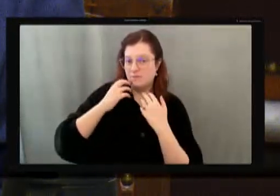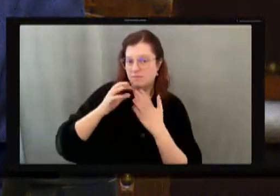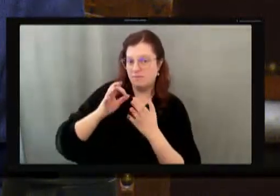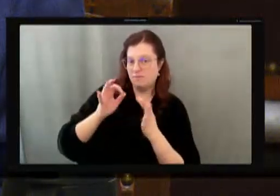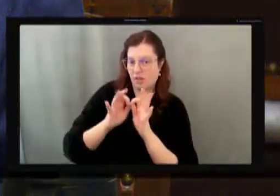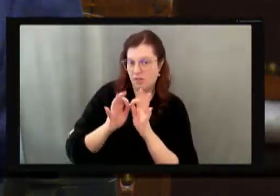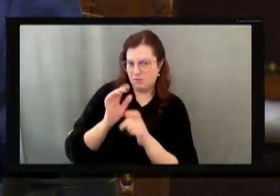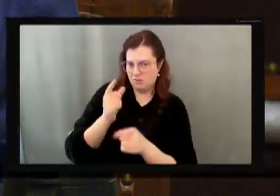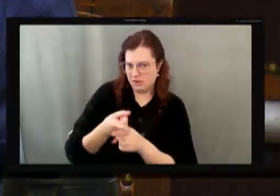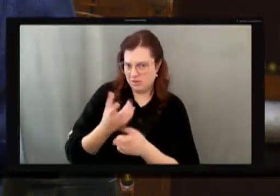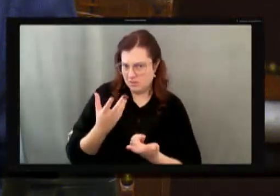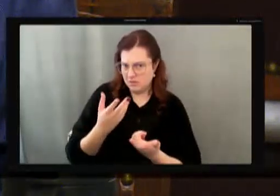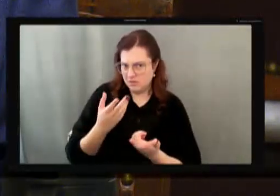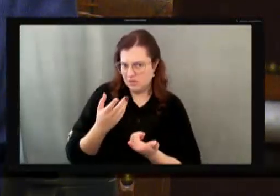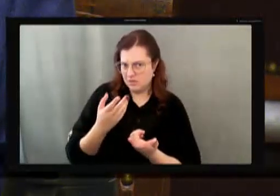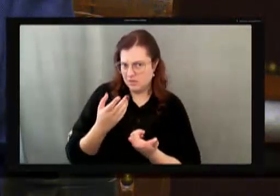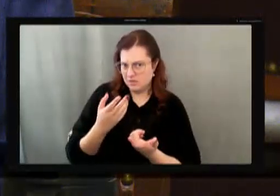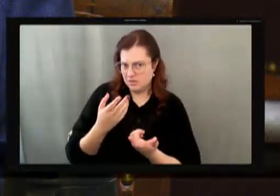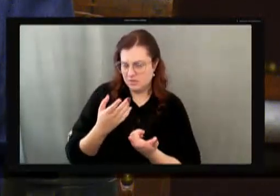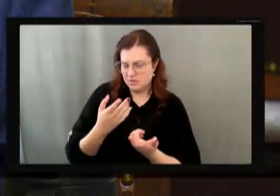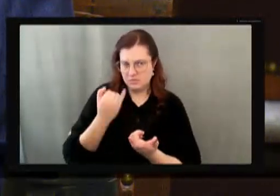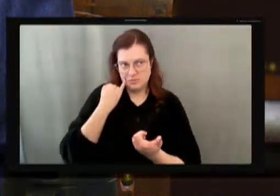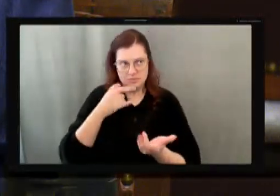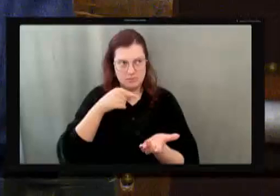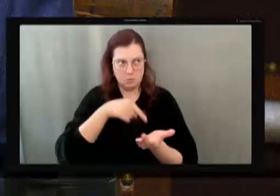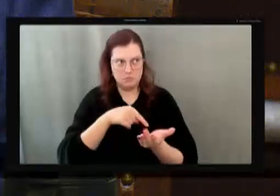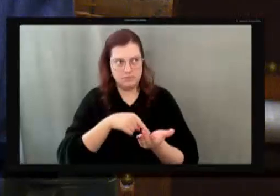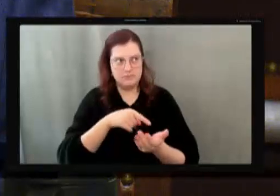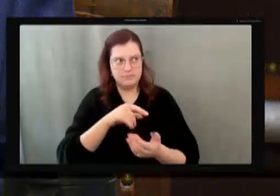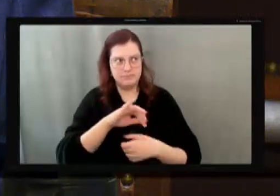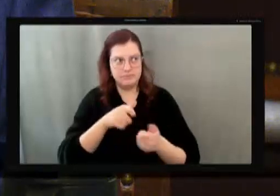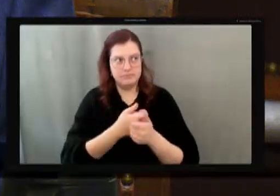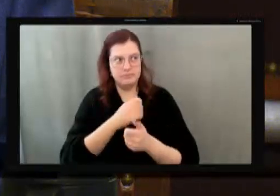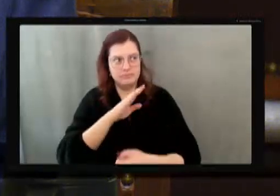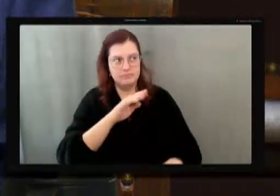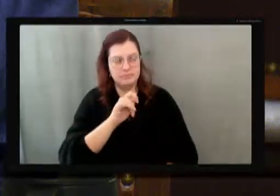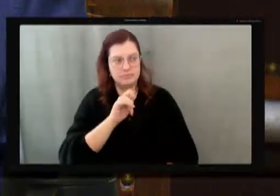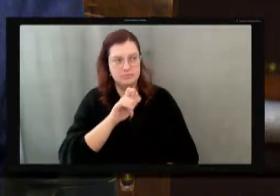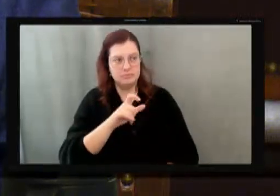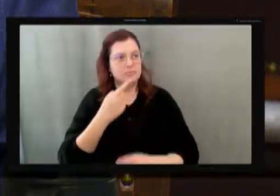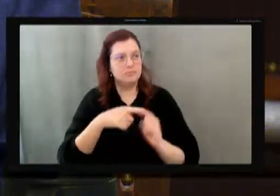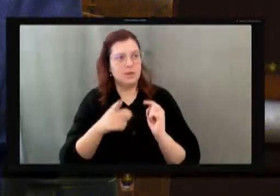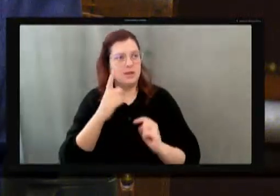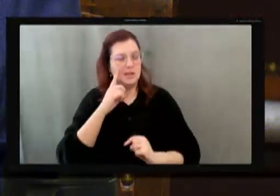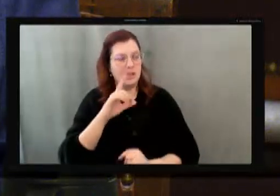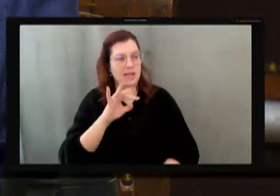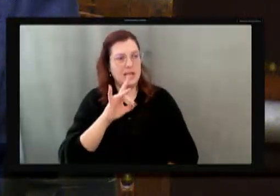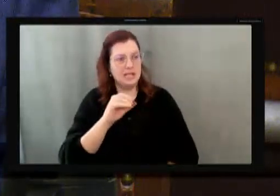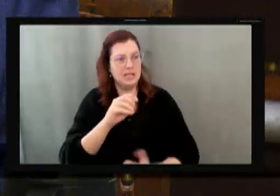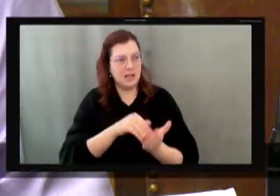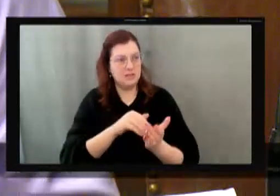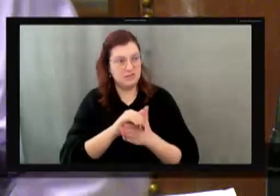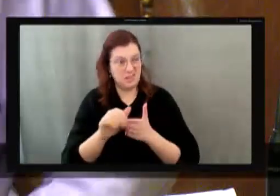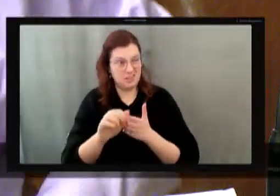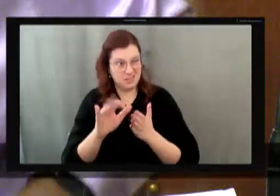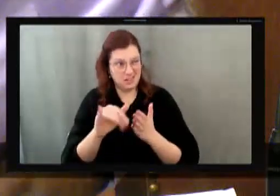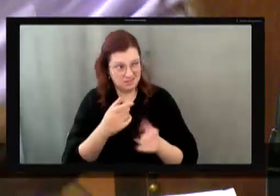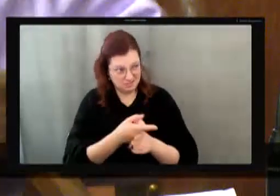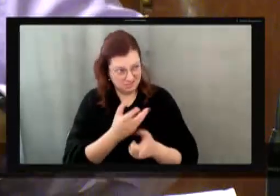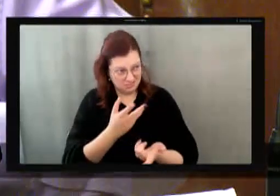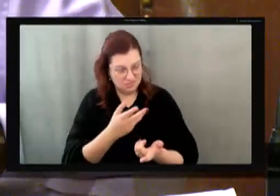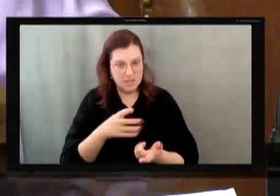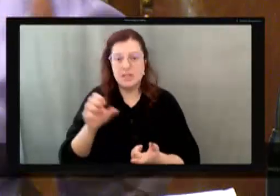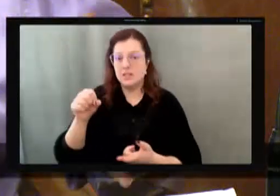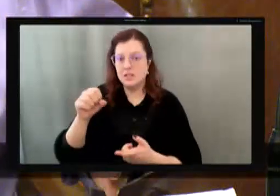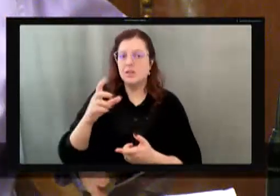back taxes. If we feel that property is worth $80,000, we list it at $80,000. Well, that's the appropriate way to do it.